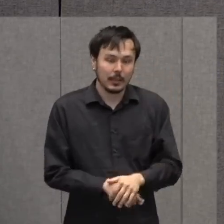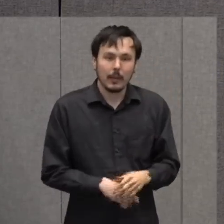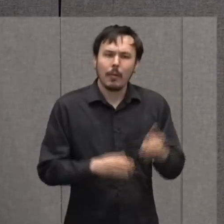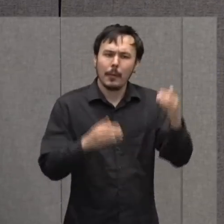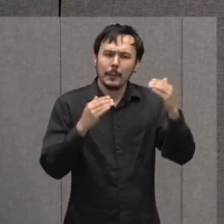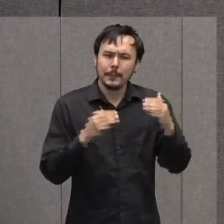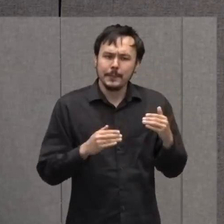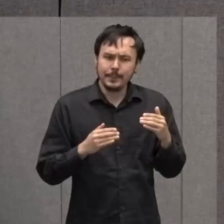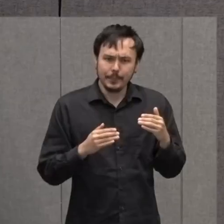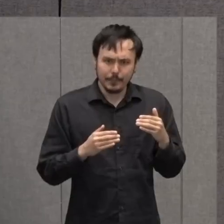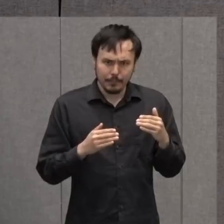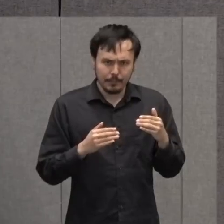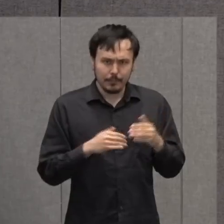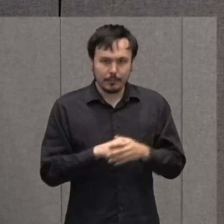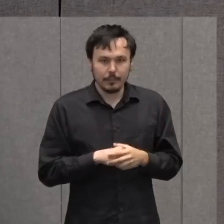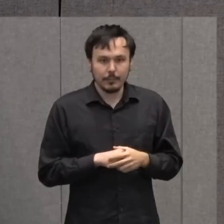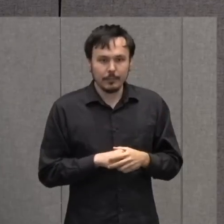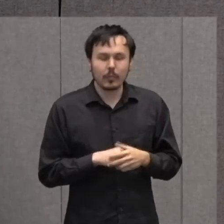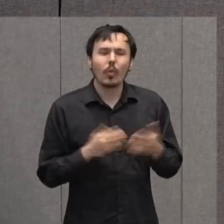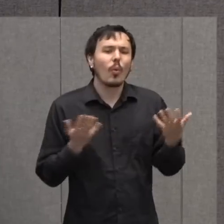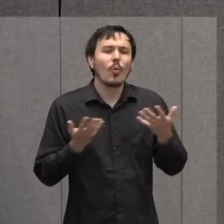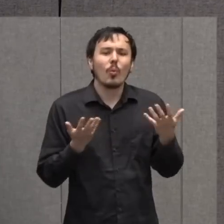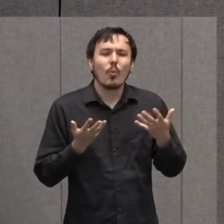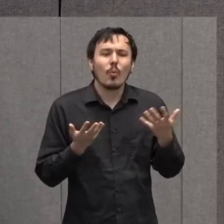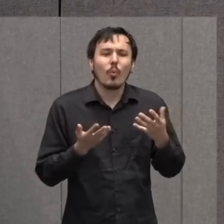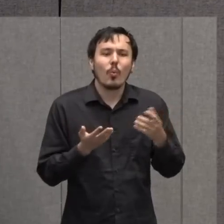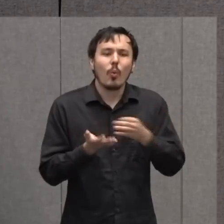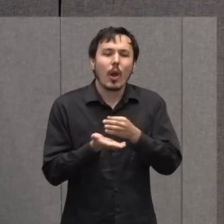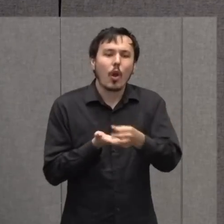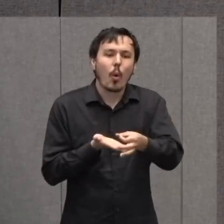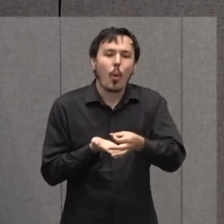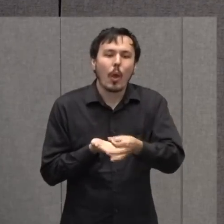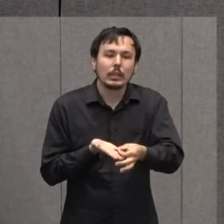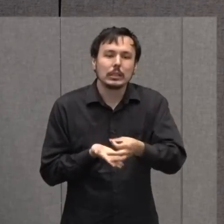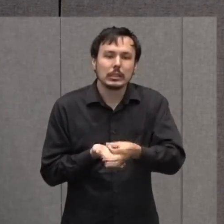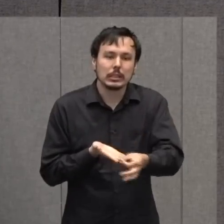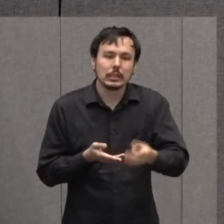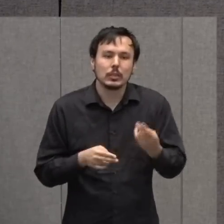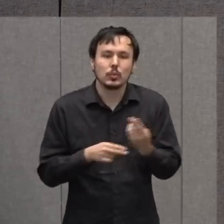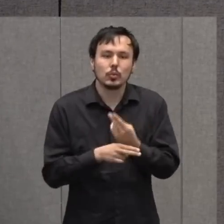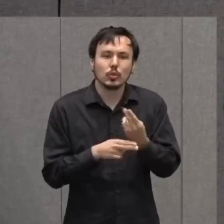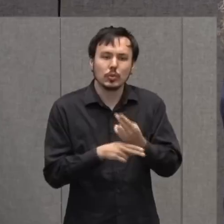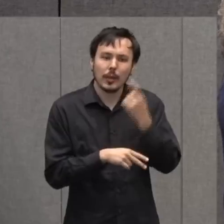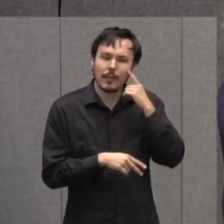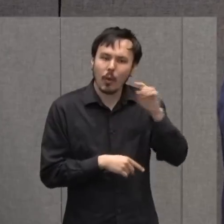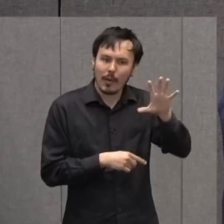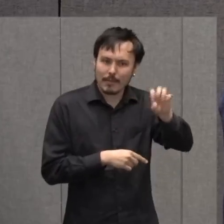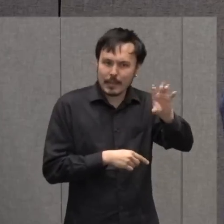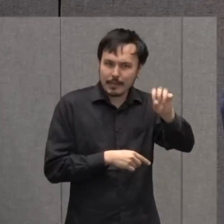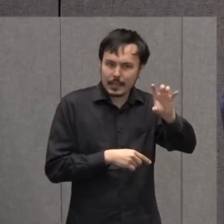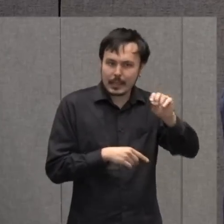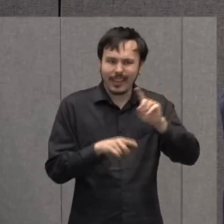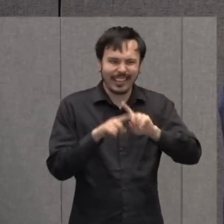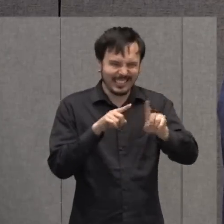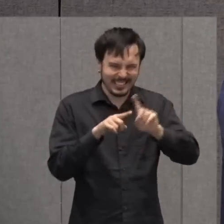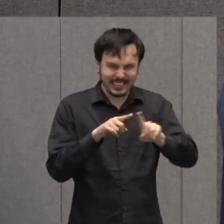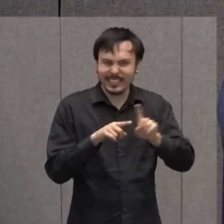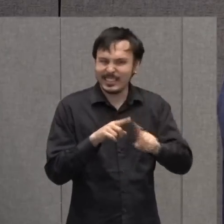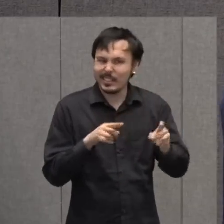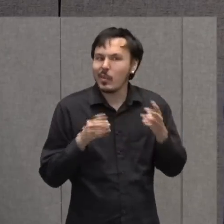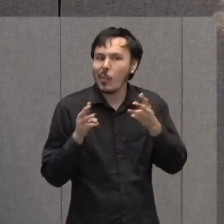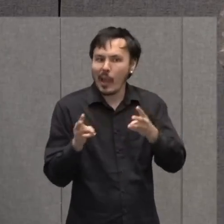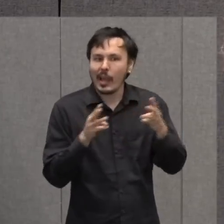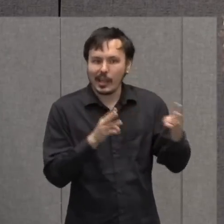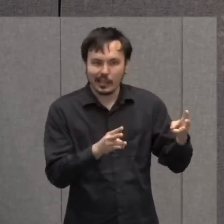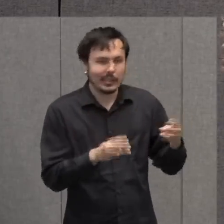what currency do we use to make a 50? There's lots of ways, There's a couple actually. ways. But